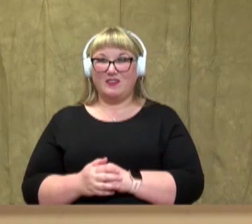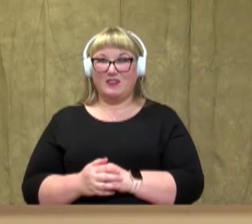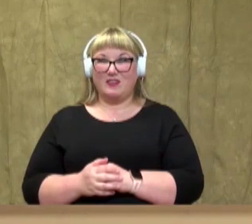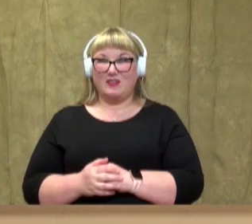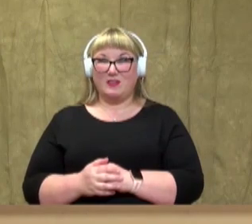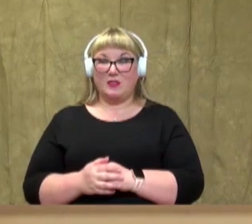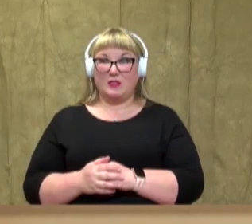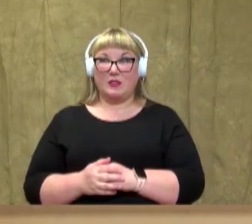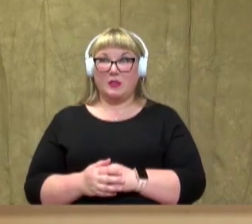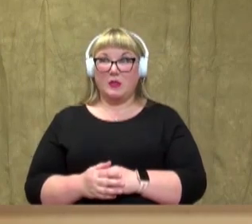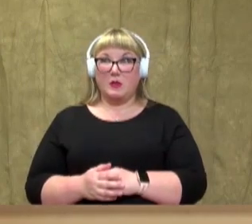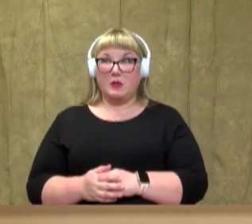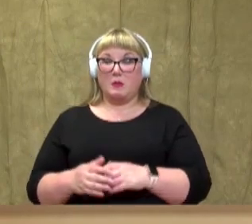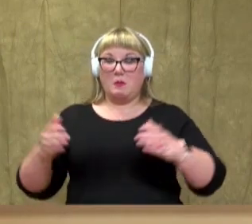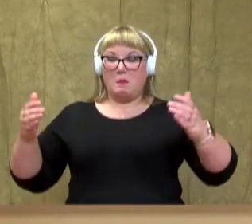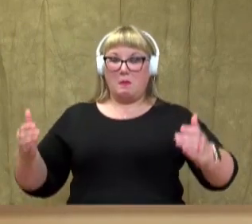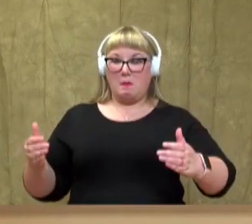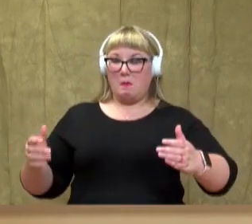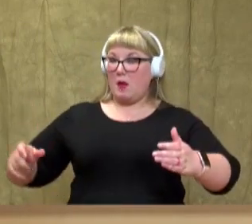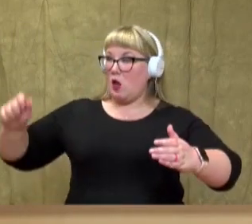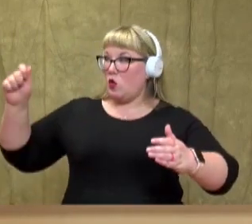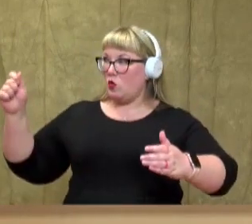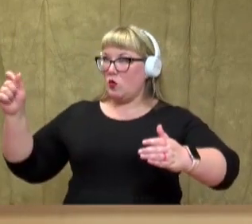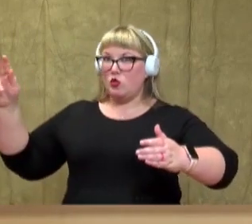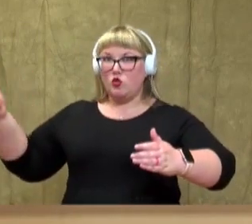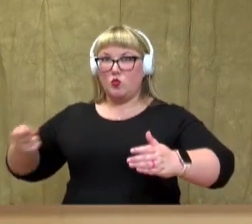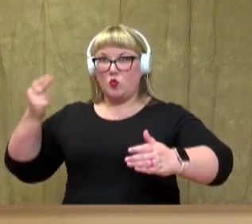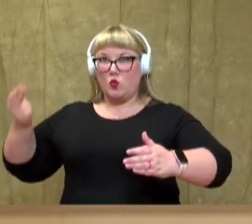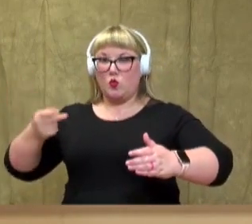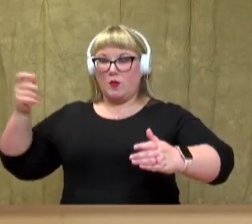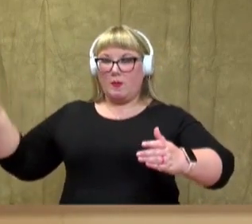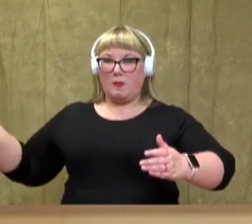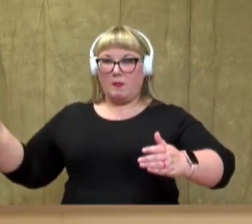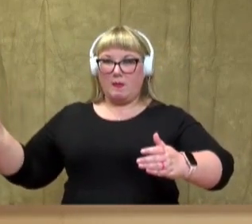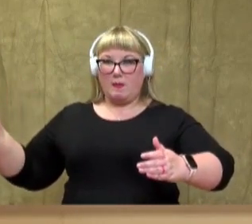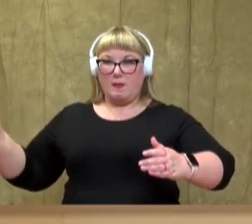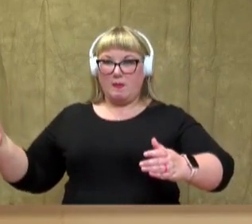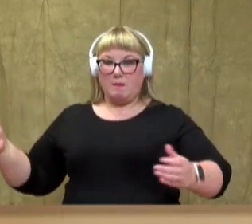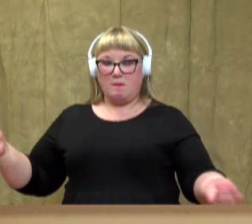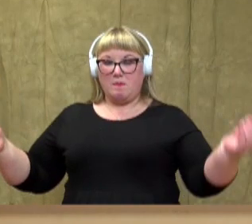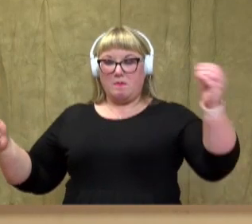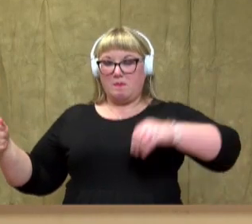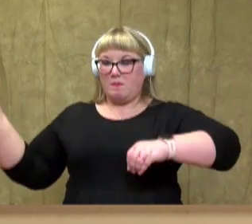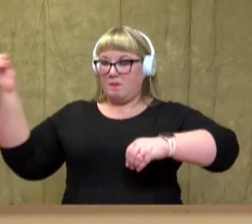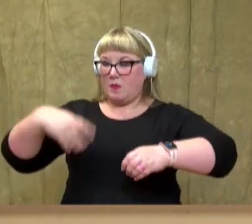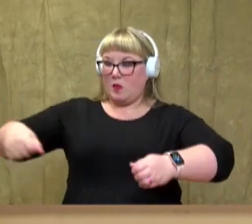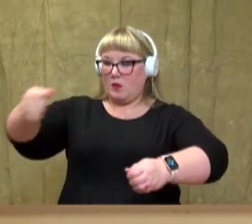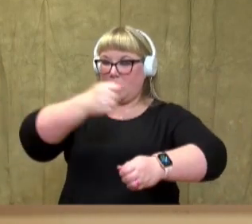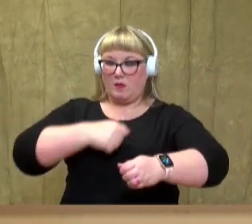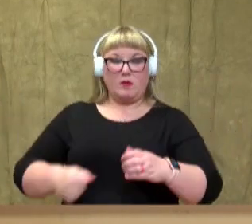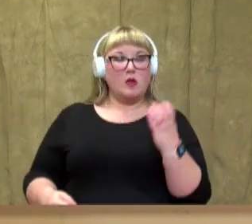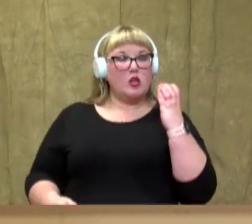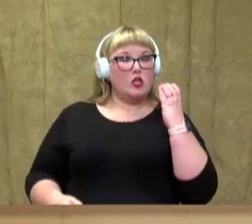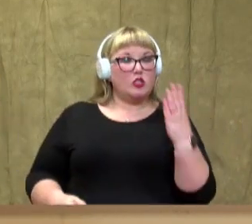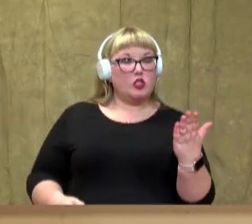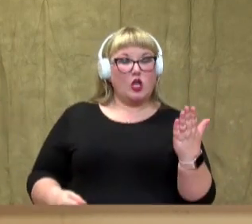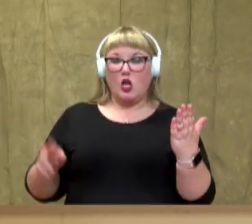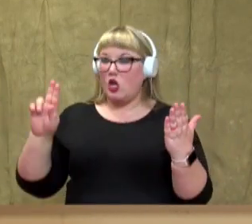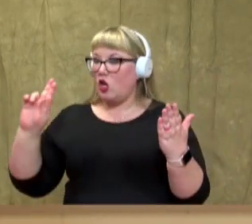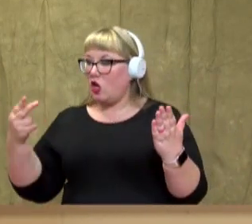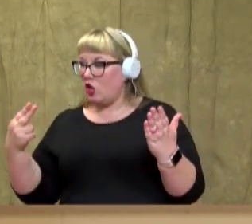your bowls, take out your spoons, and I want you to blend. Listen to the sounds, friends. Ch,